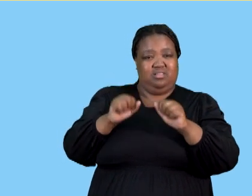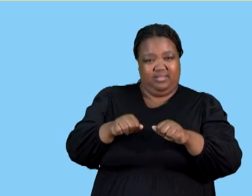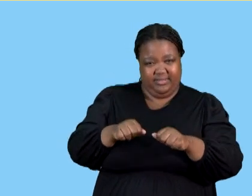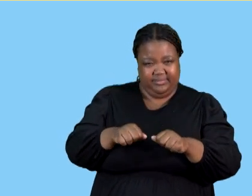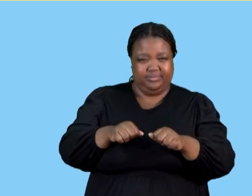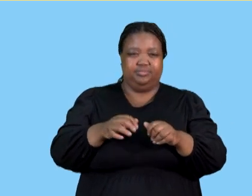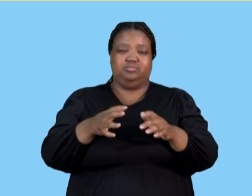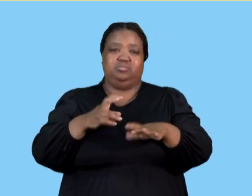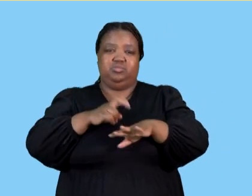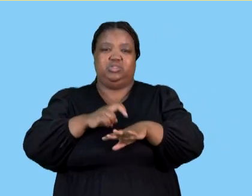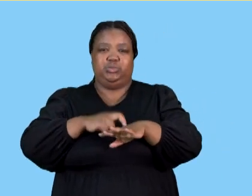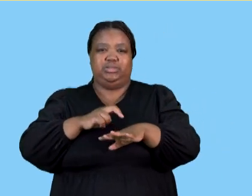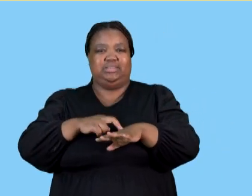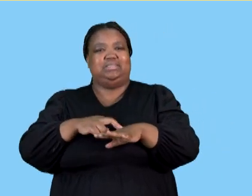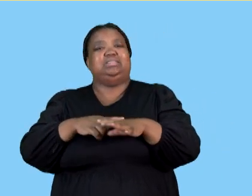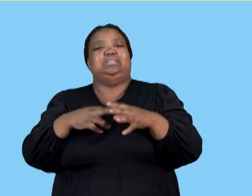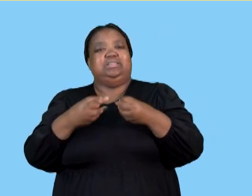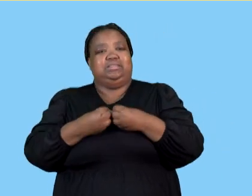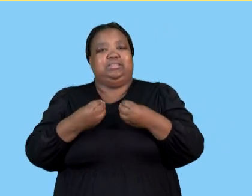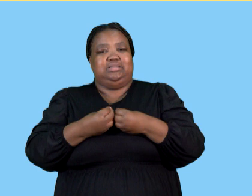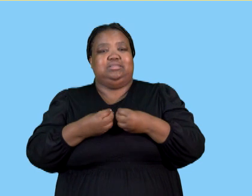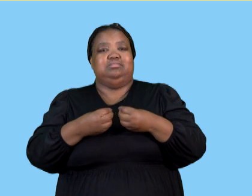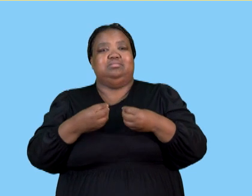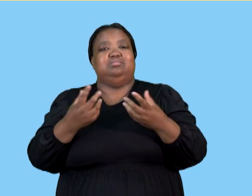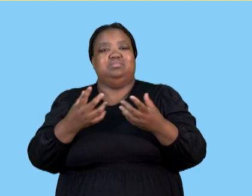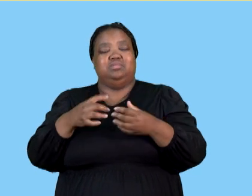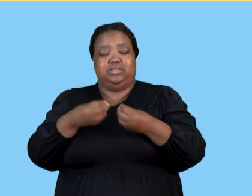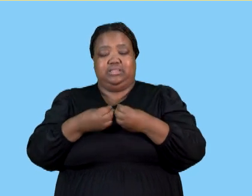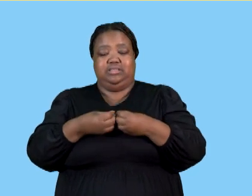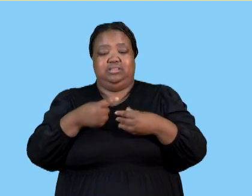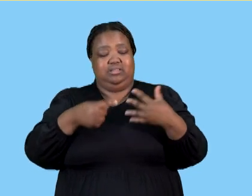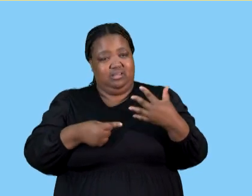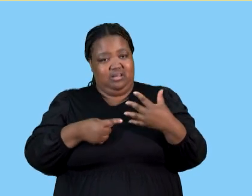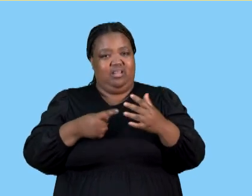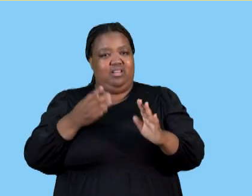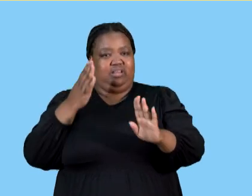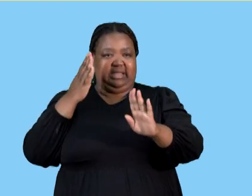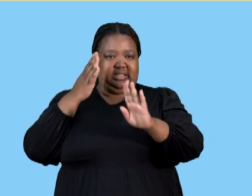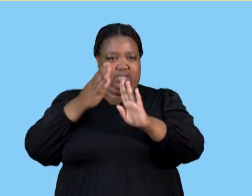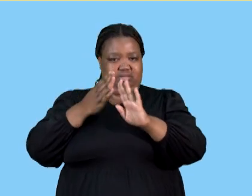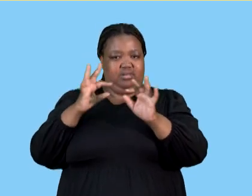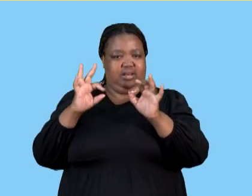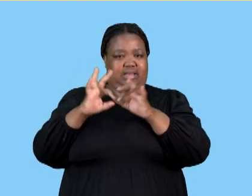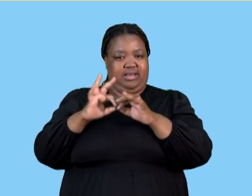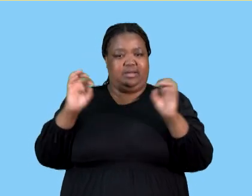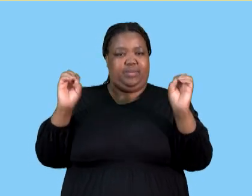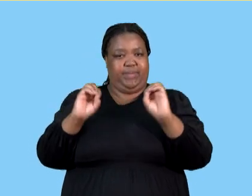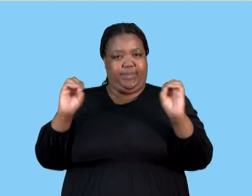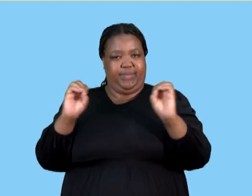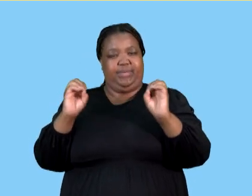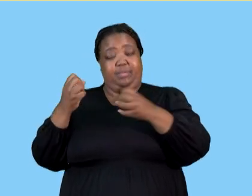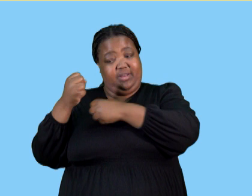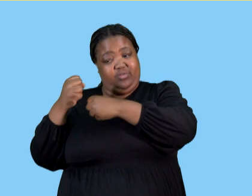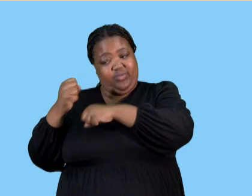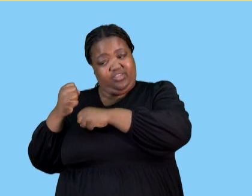factory overheads, we need all those items that are not directly linked to